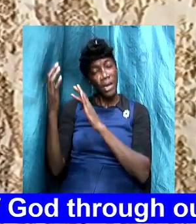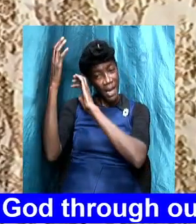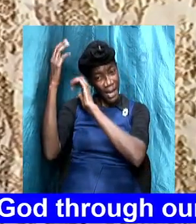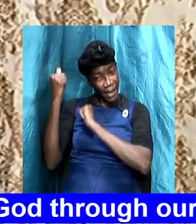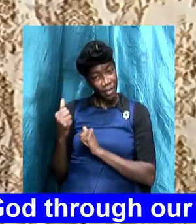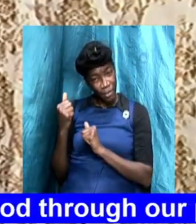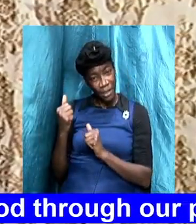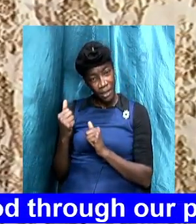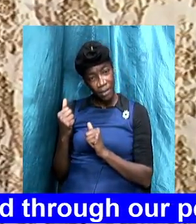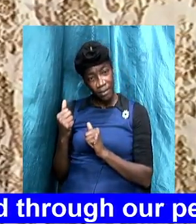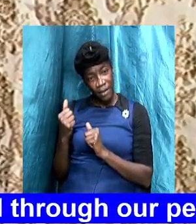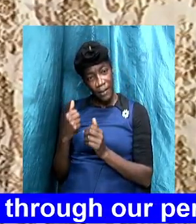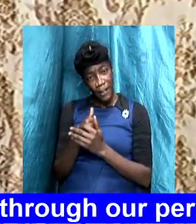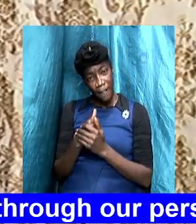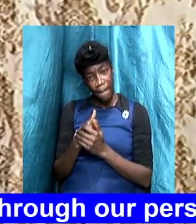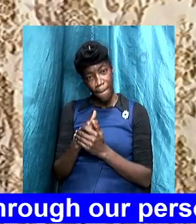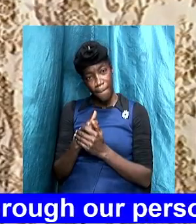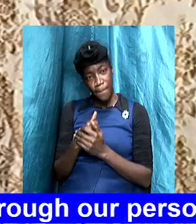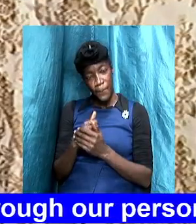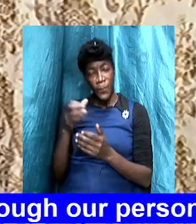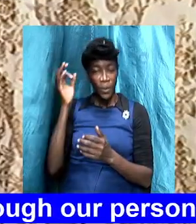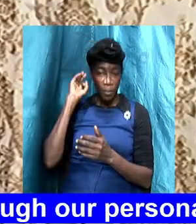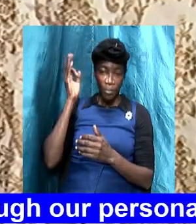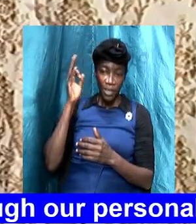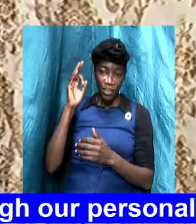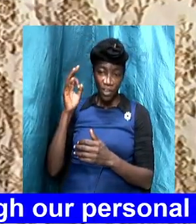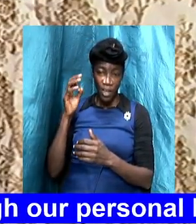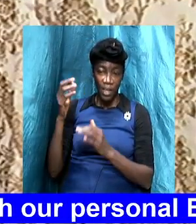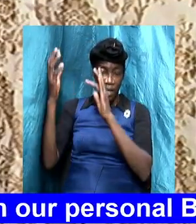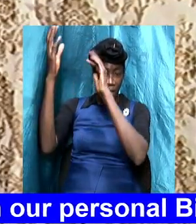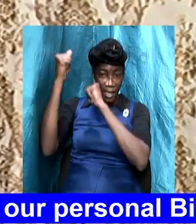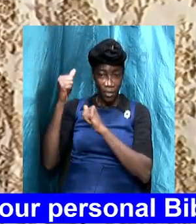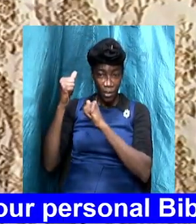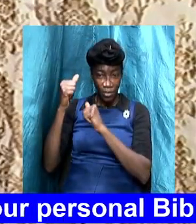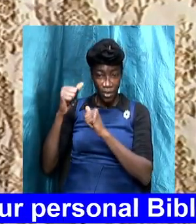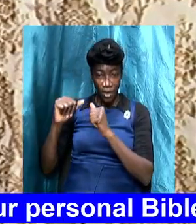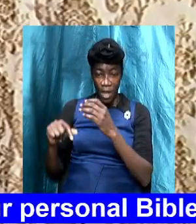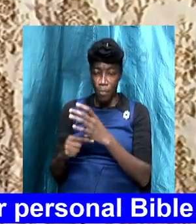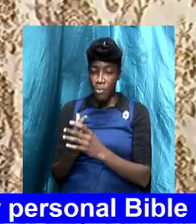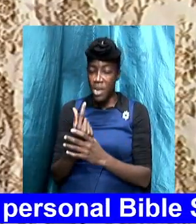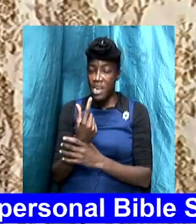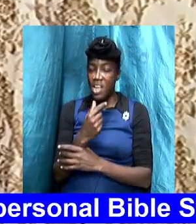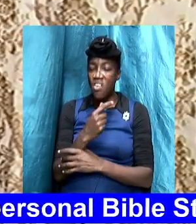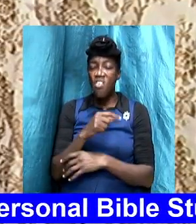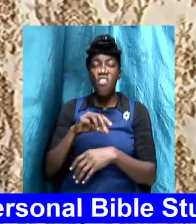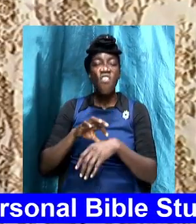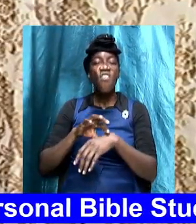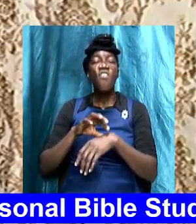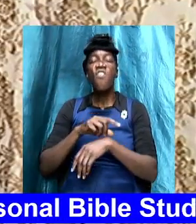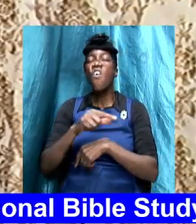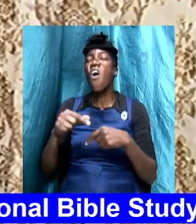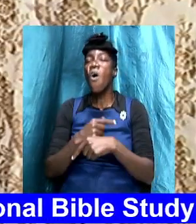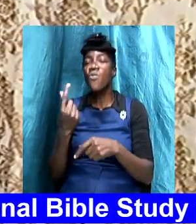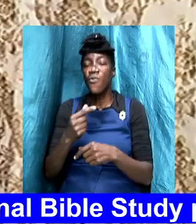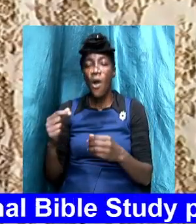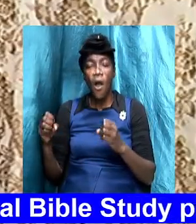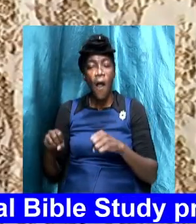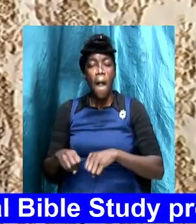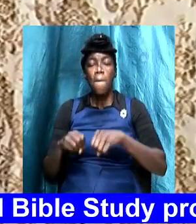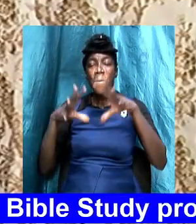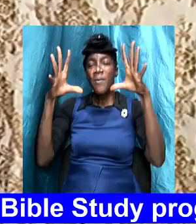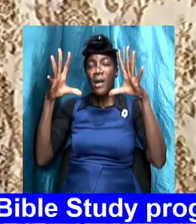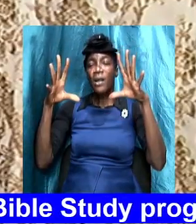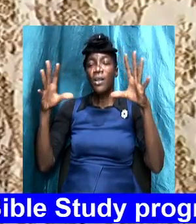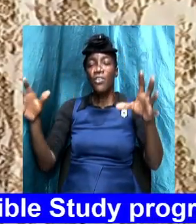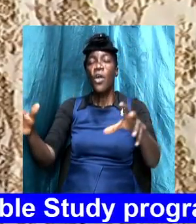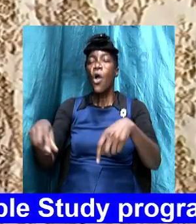expectancy. I want preacher put it this way. Expectancy is a breeding ground for miracles. We are going back to our heritage. We are holding on to